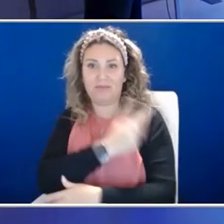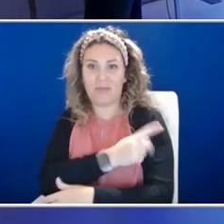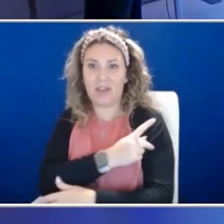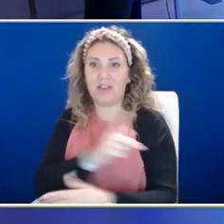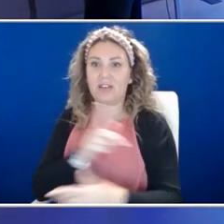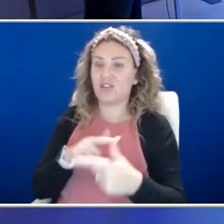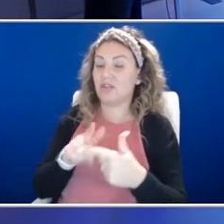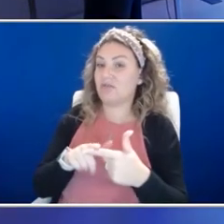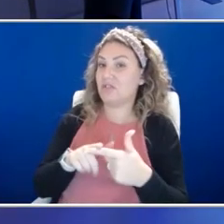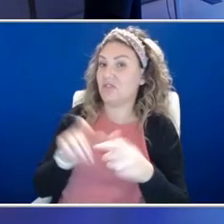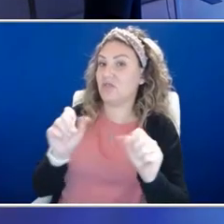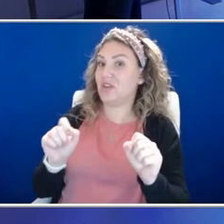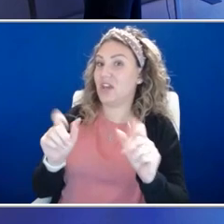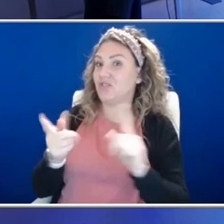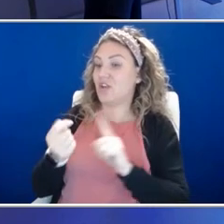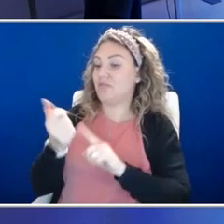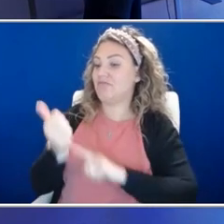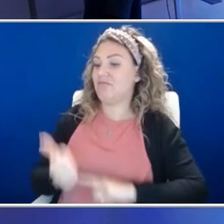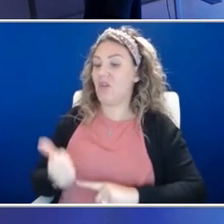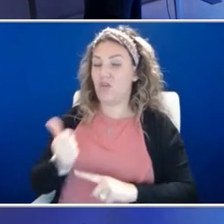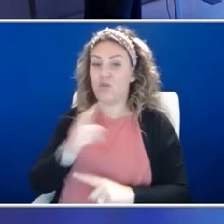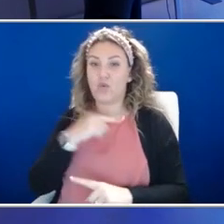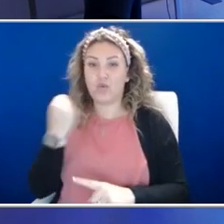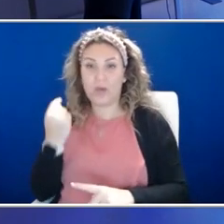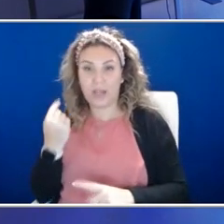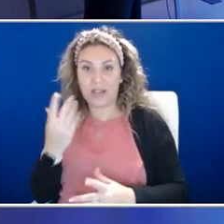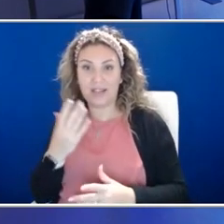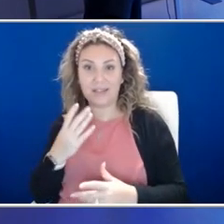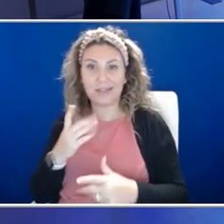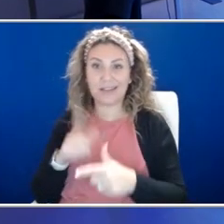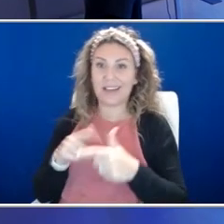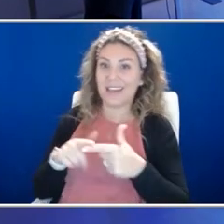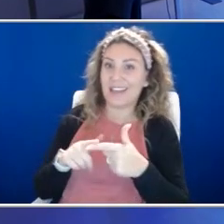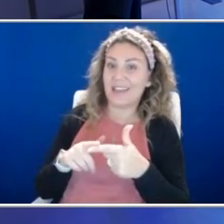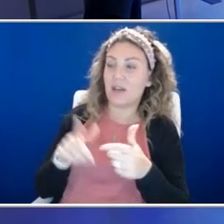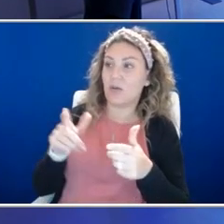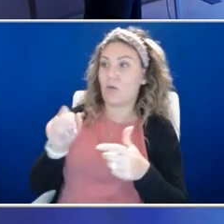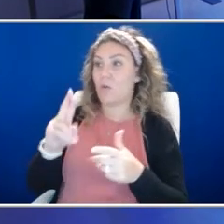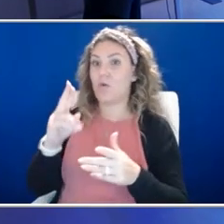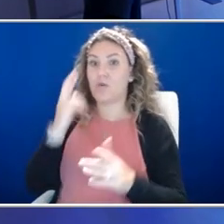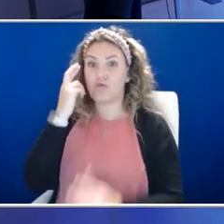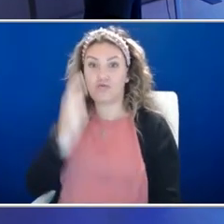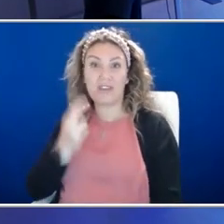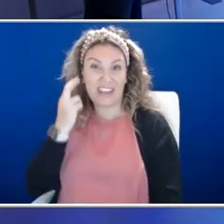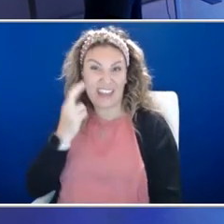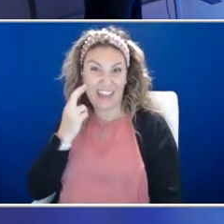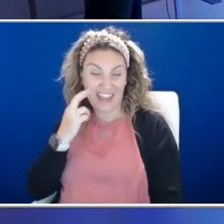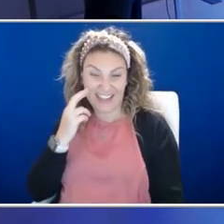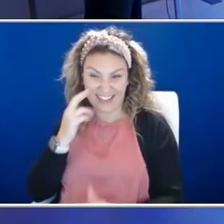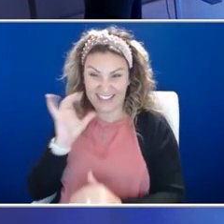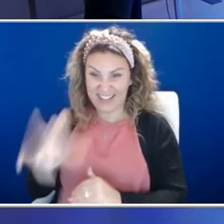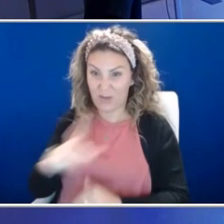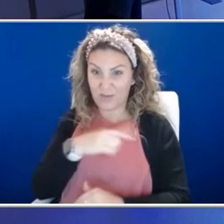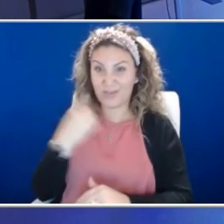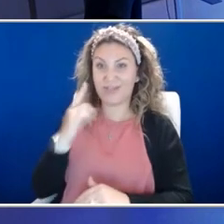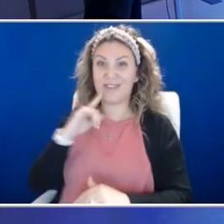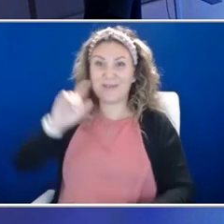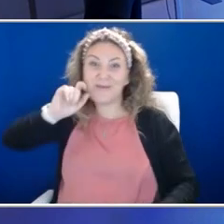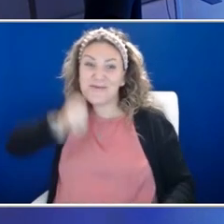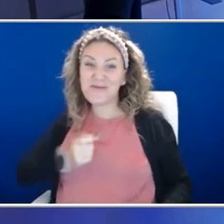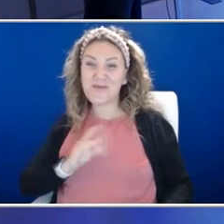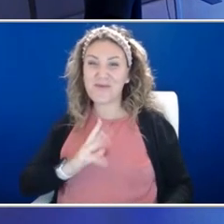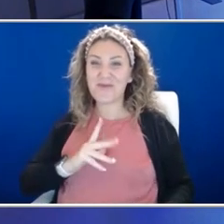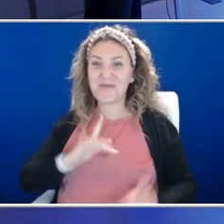risk factors. Absolutely. You can mitigate them. You may not have even otherwise realized that was the risk factor. Exactly. That is pretty cool medicine right there. That